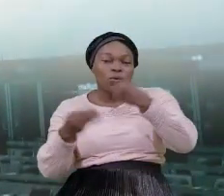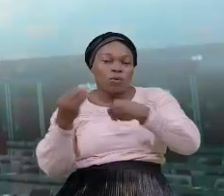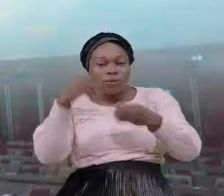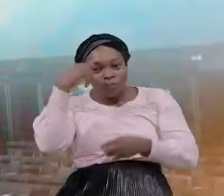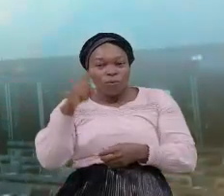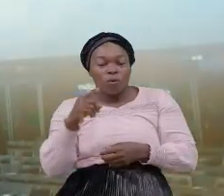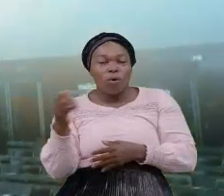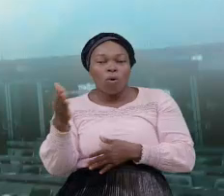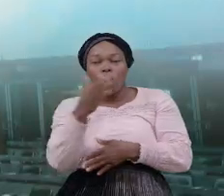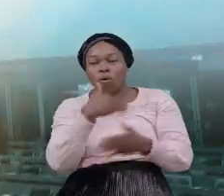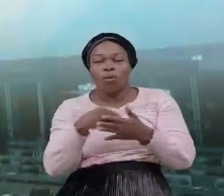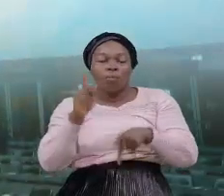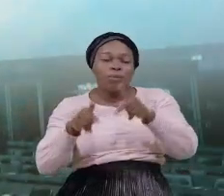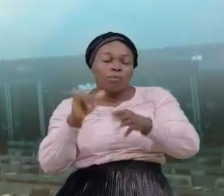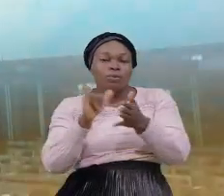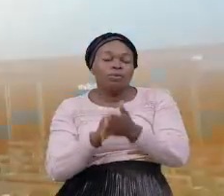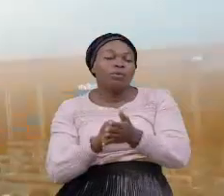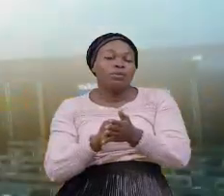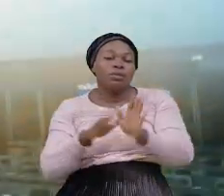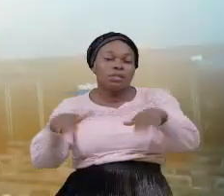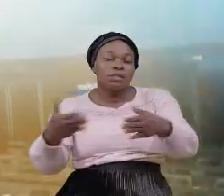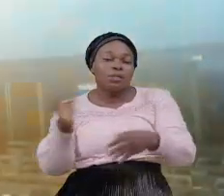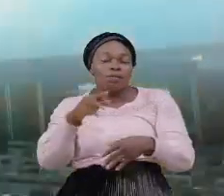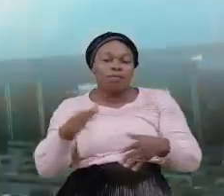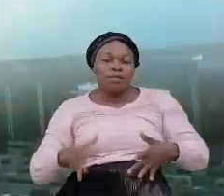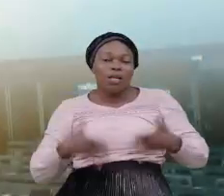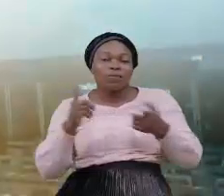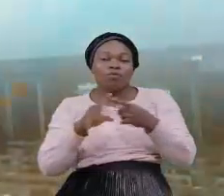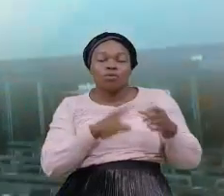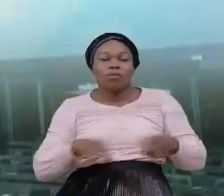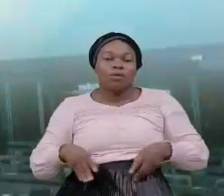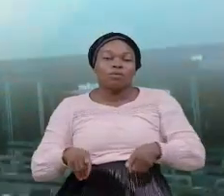the crusade, we are having right now.